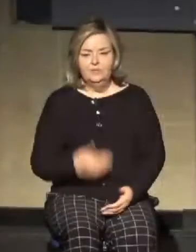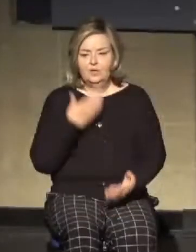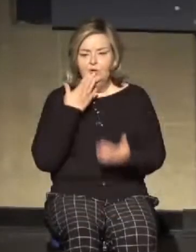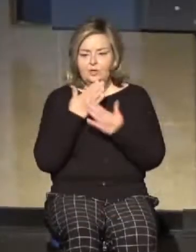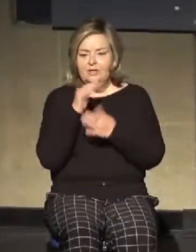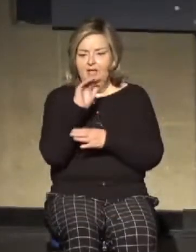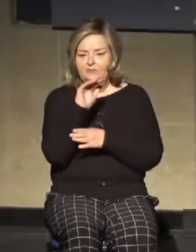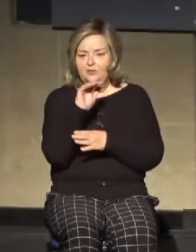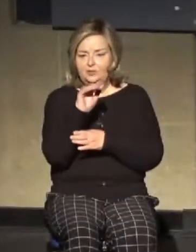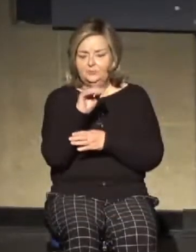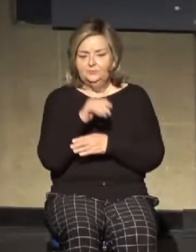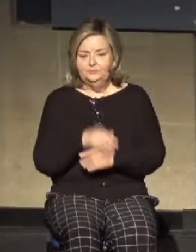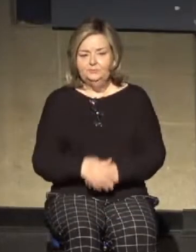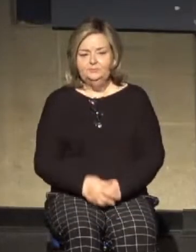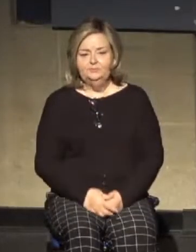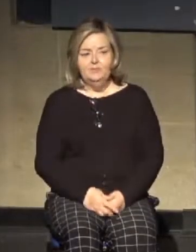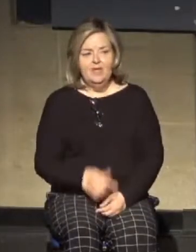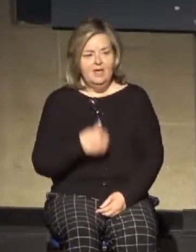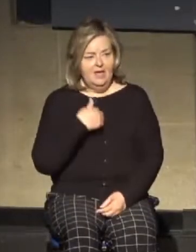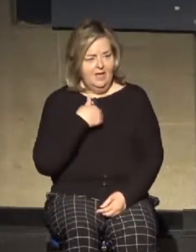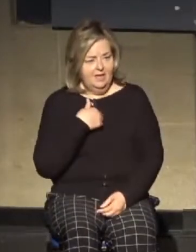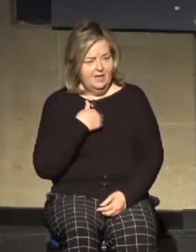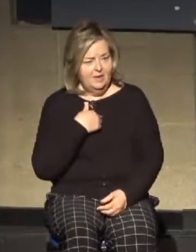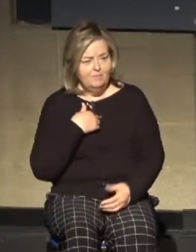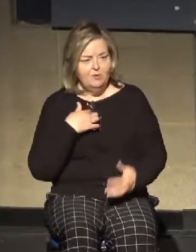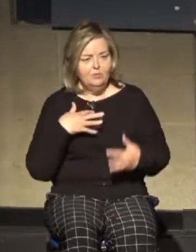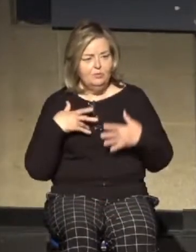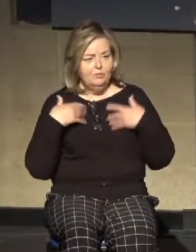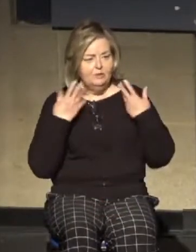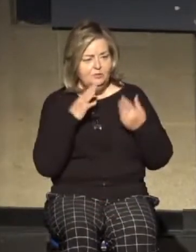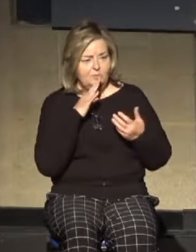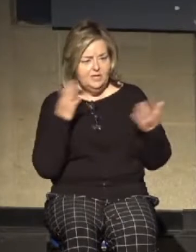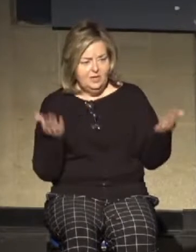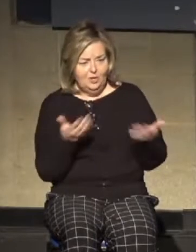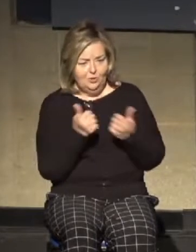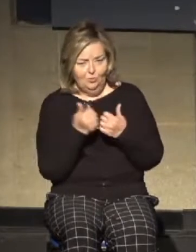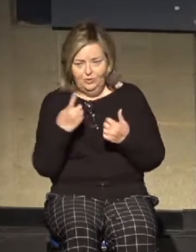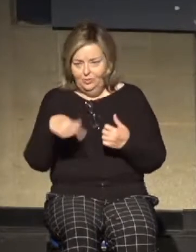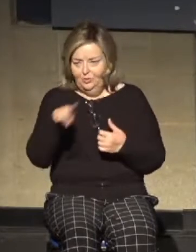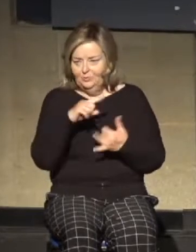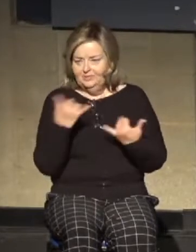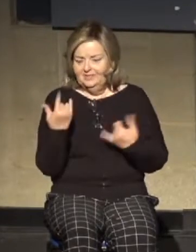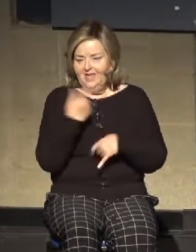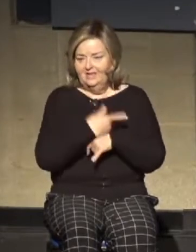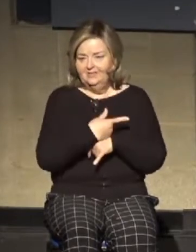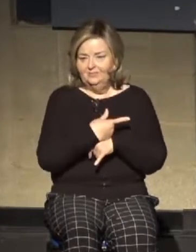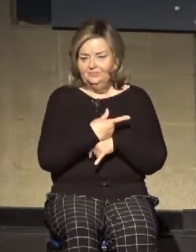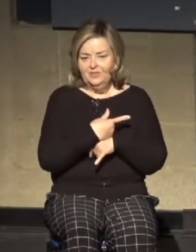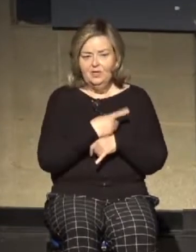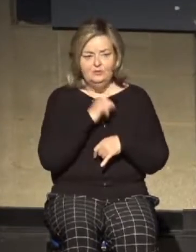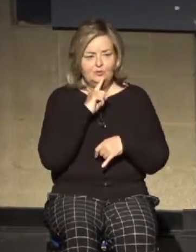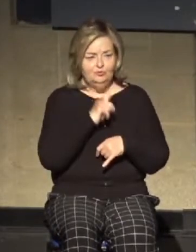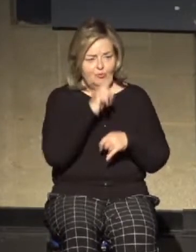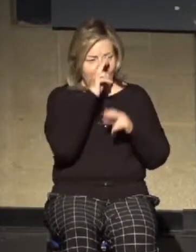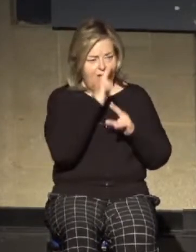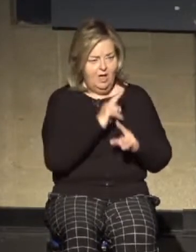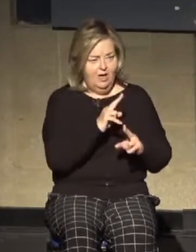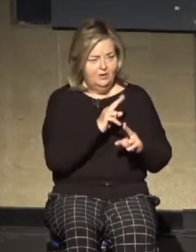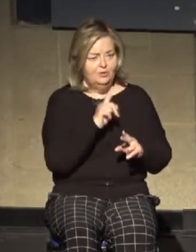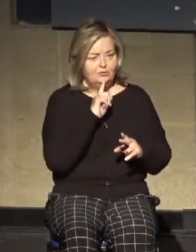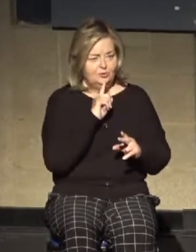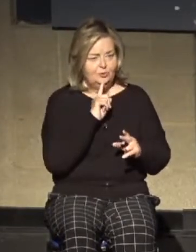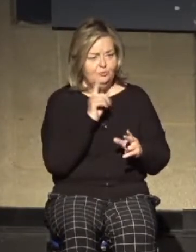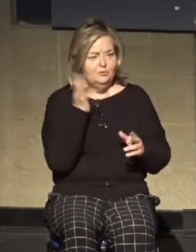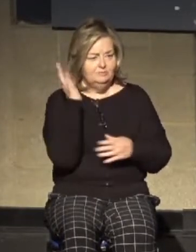Good afternoon. I am delighted to be with you all today. It is a true honor to